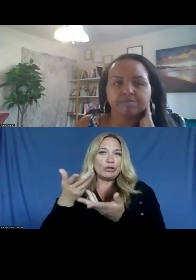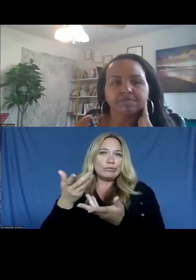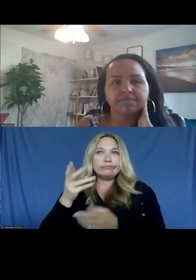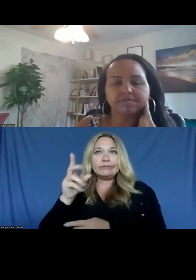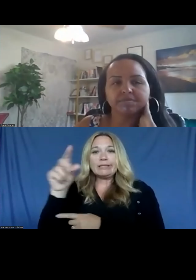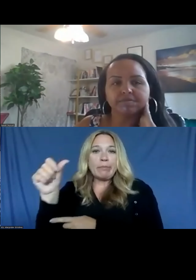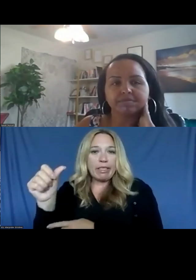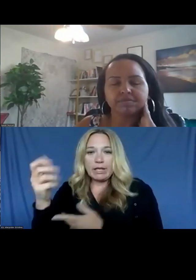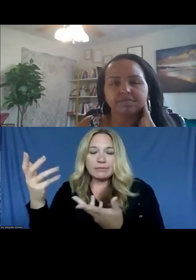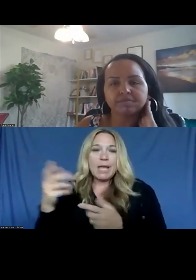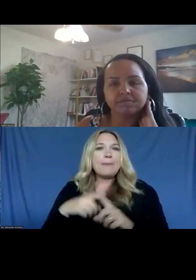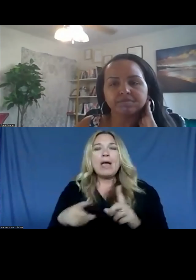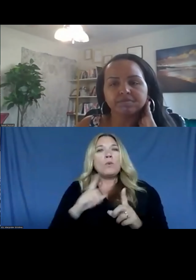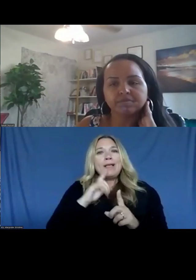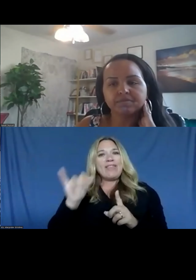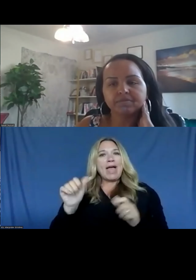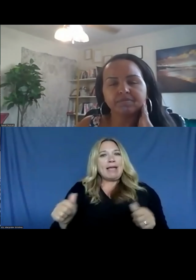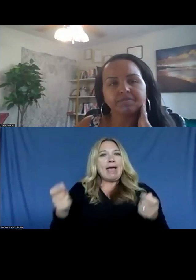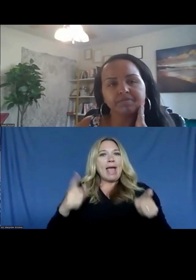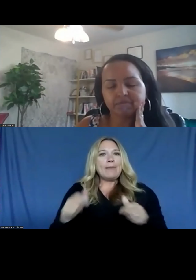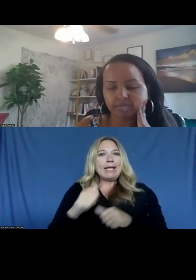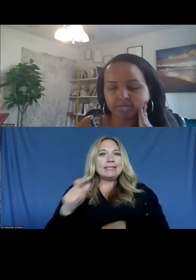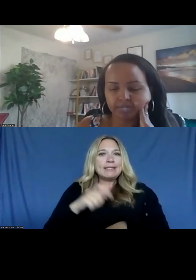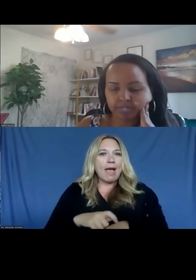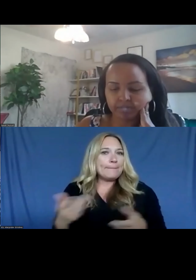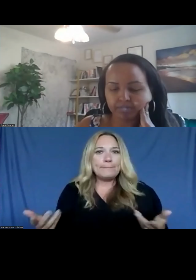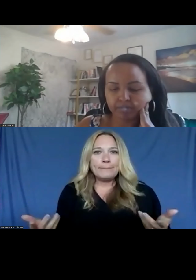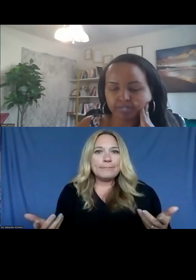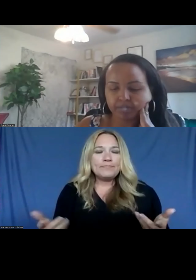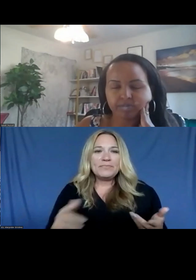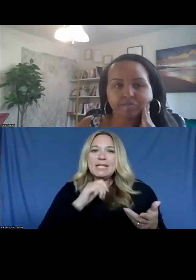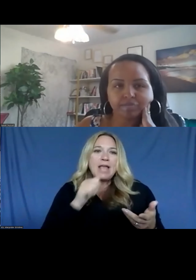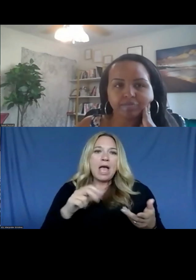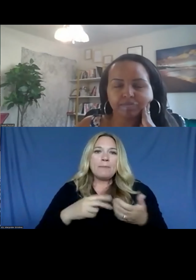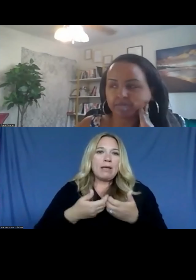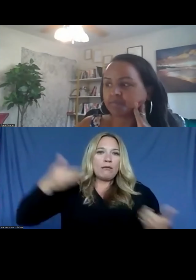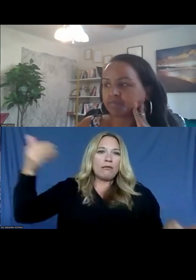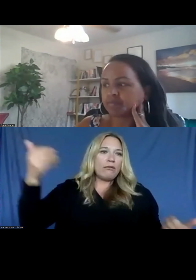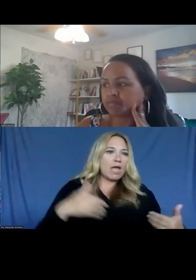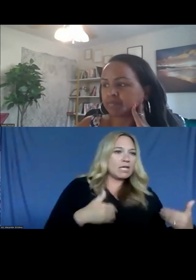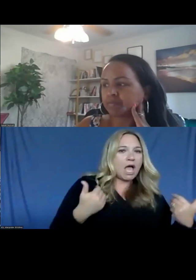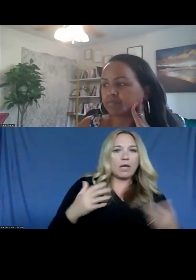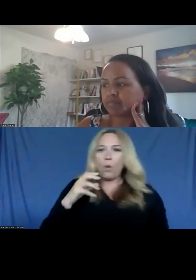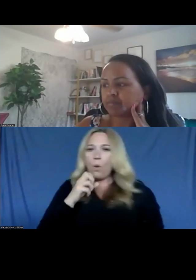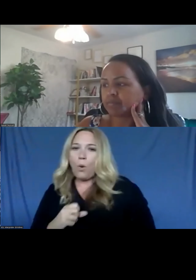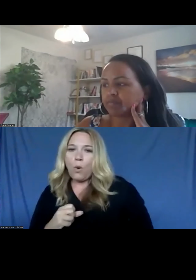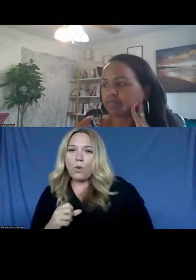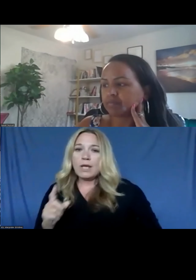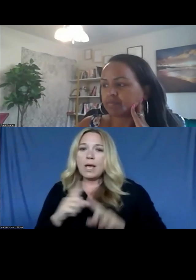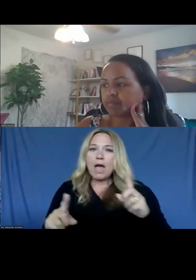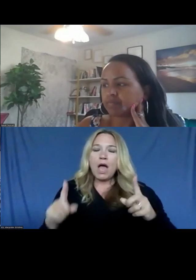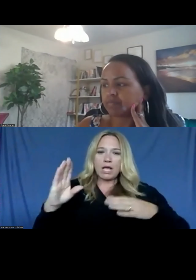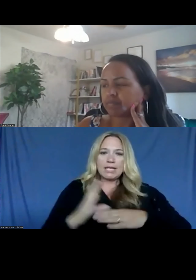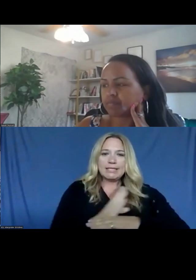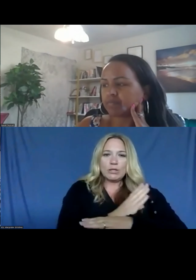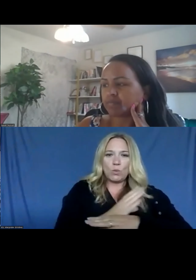time, that this is a process. And it's not pitting, the young versus the old, but recognizing that there's a continuum happening